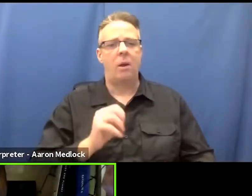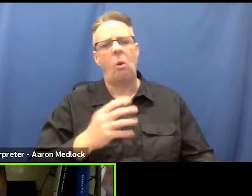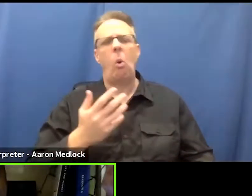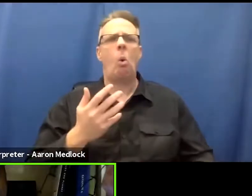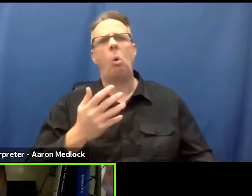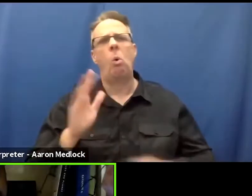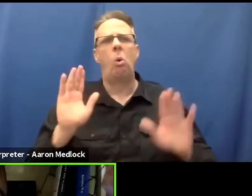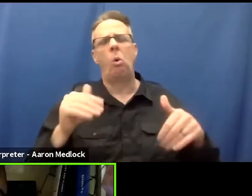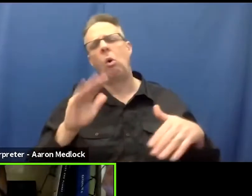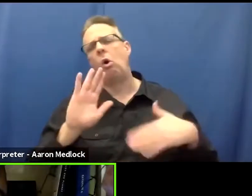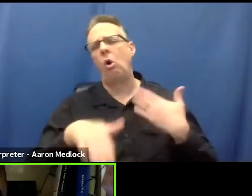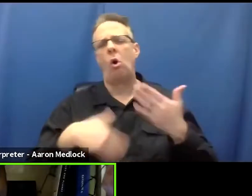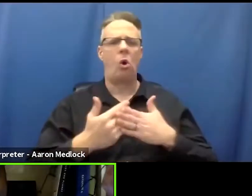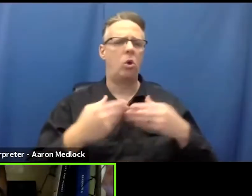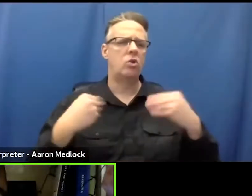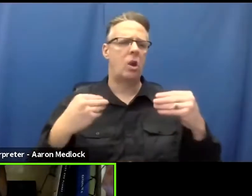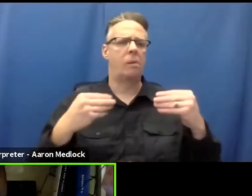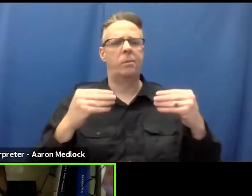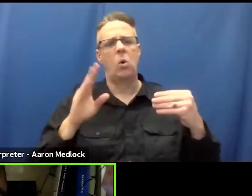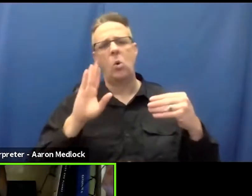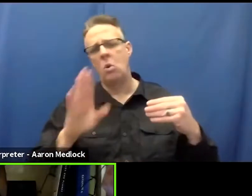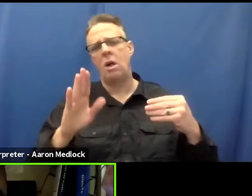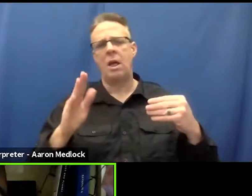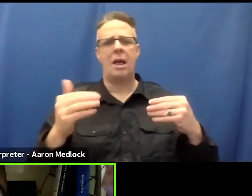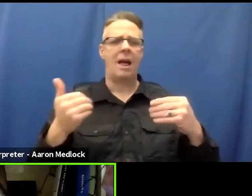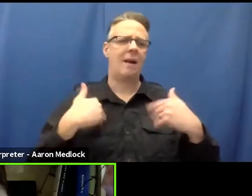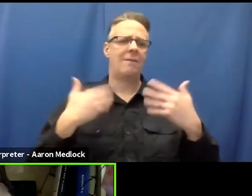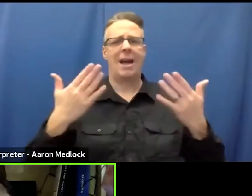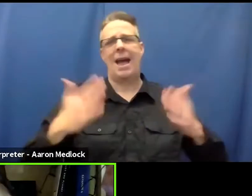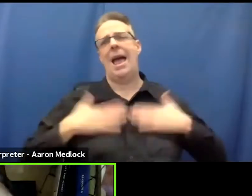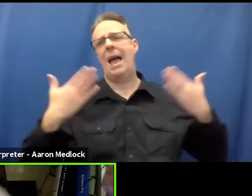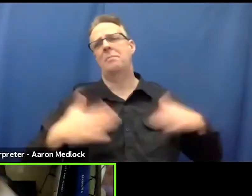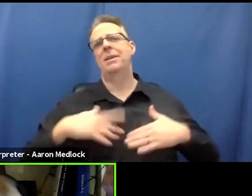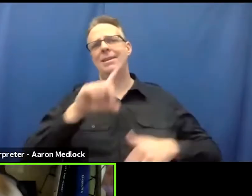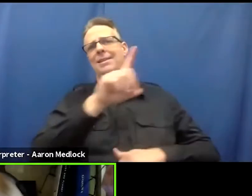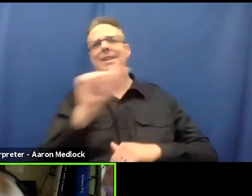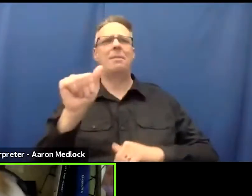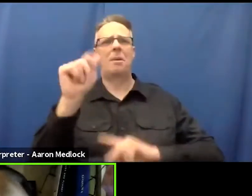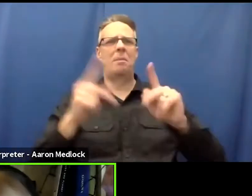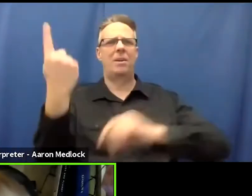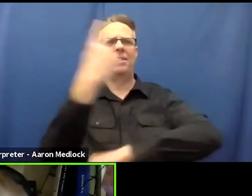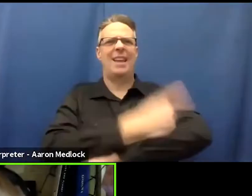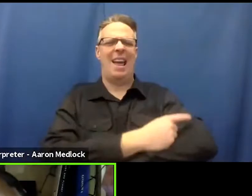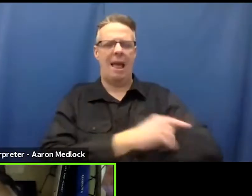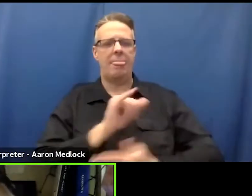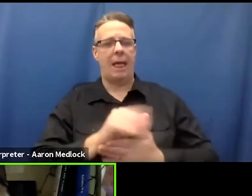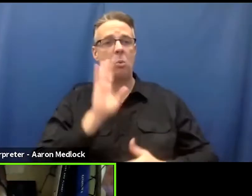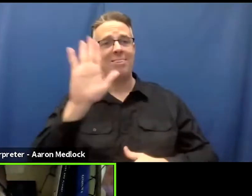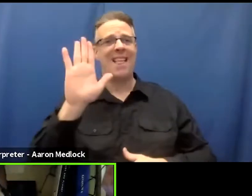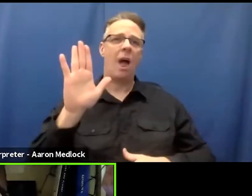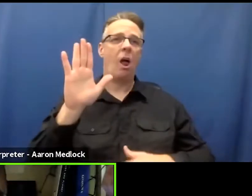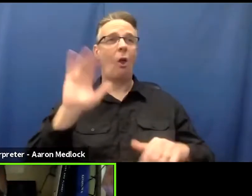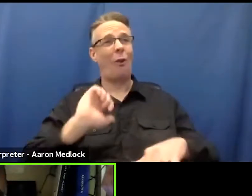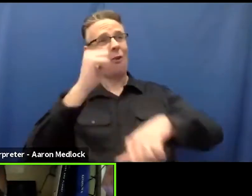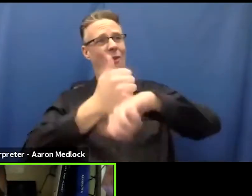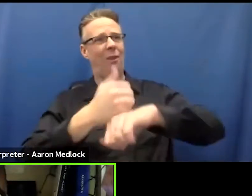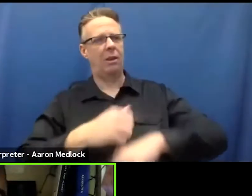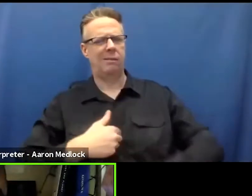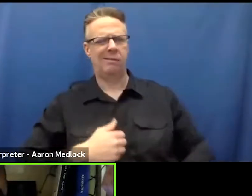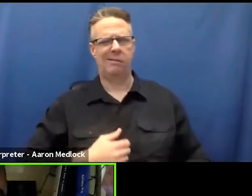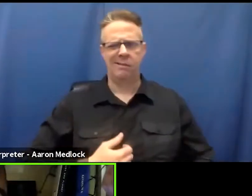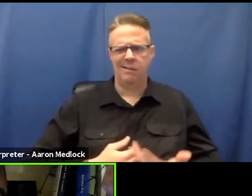all shops will have a Happy Disabled People Day. You know, it's going to be that kind of thing. It's not going to be